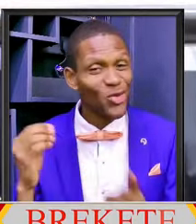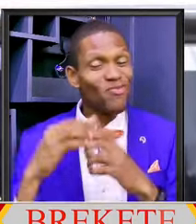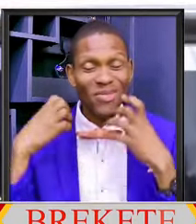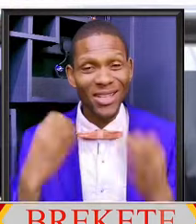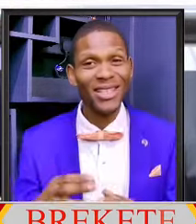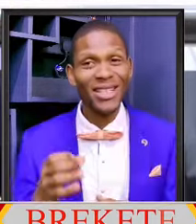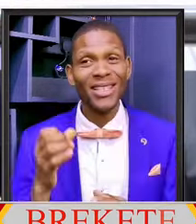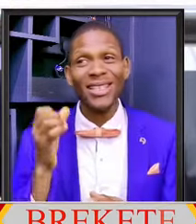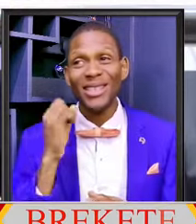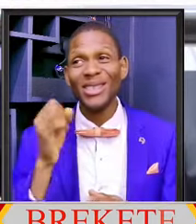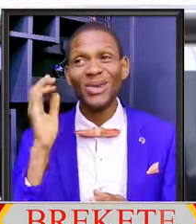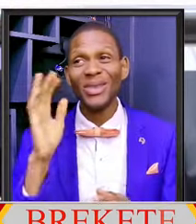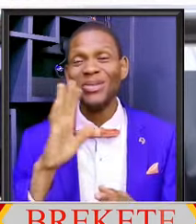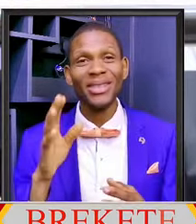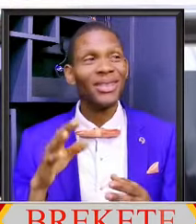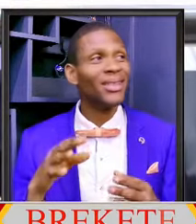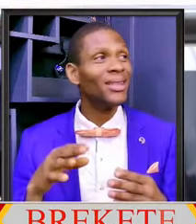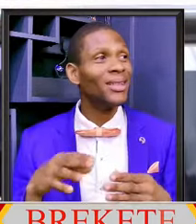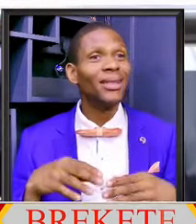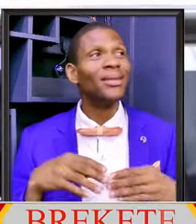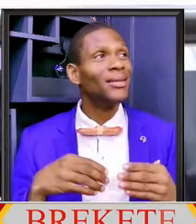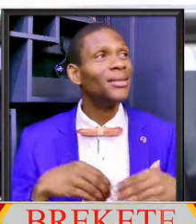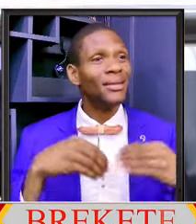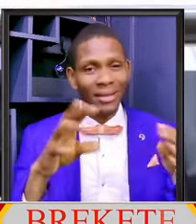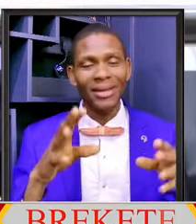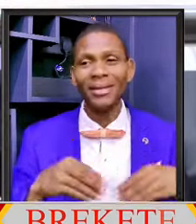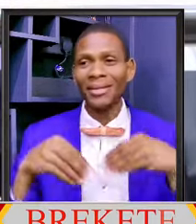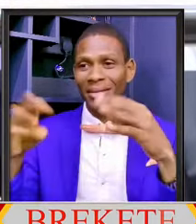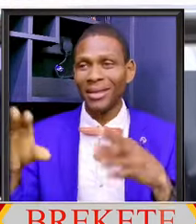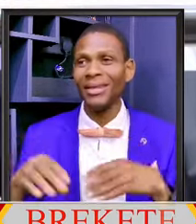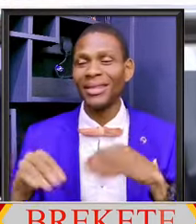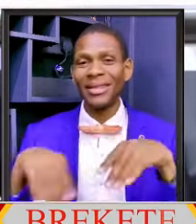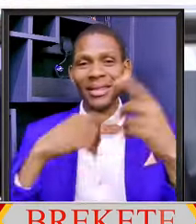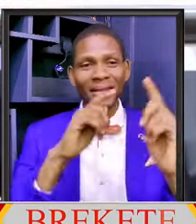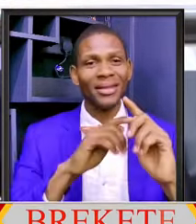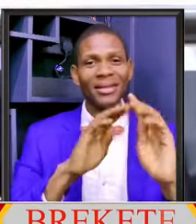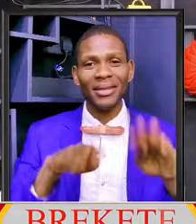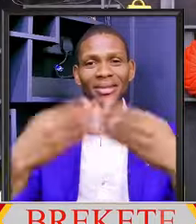Now she go the con they tell dash people clothes.